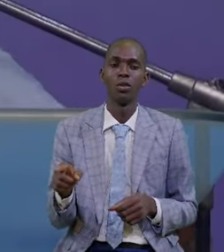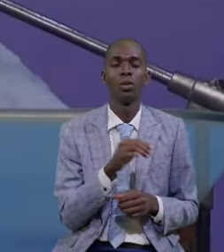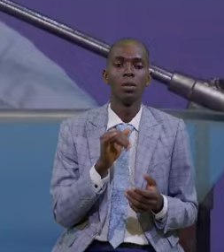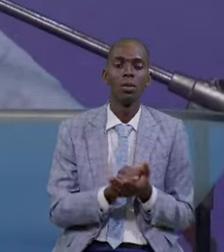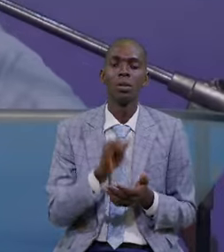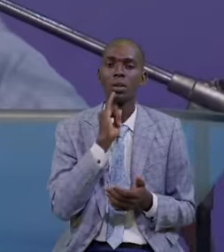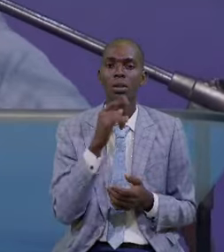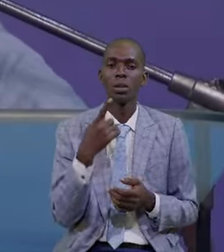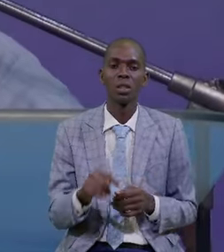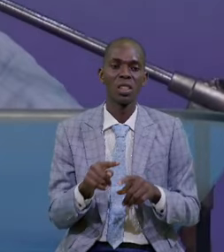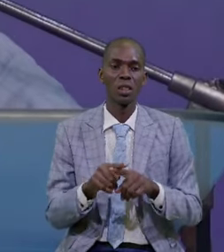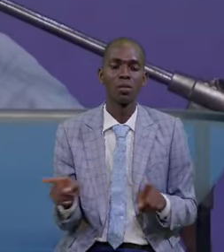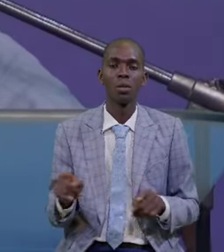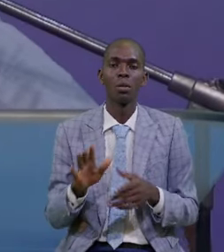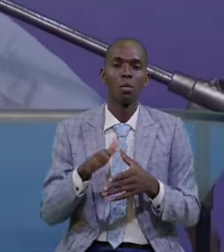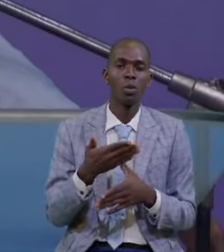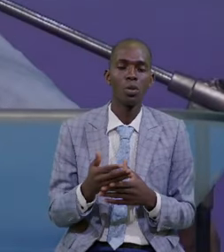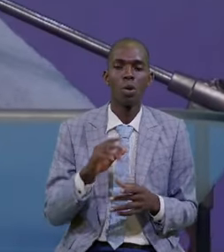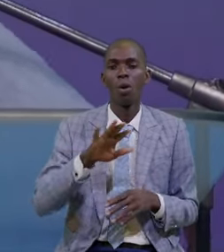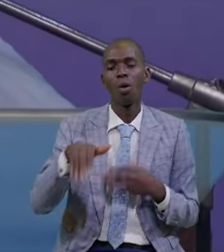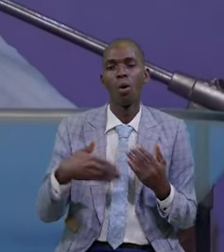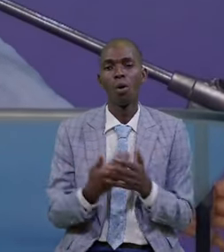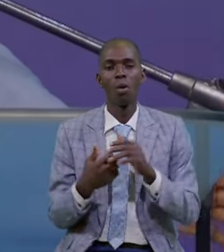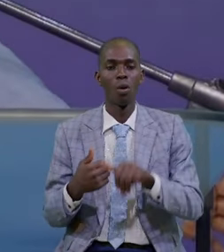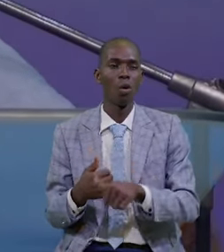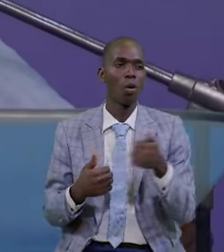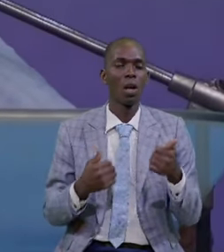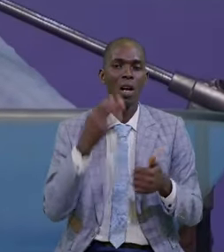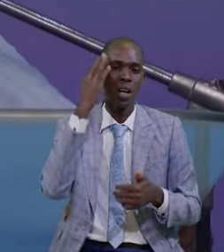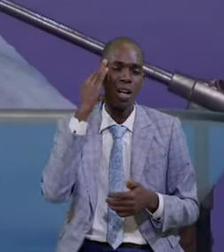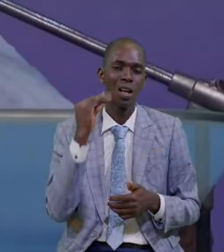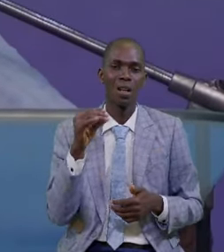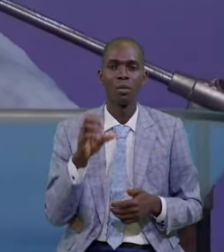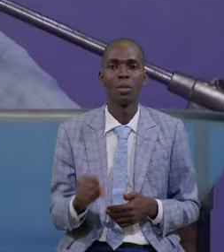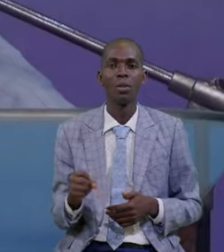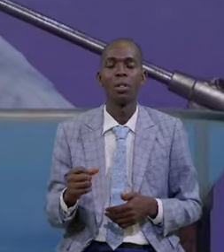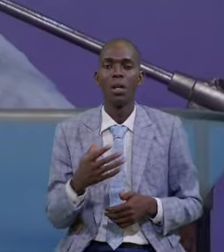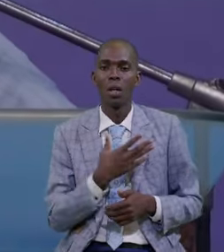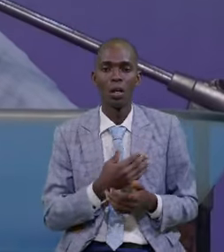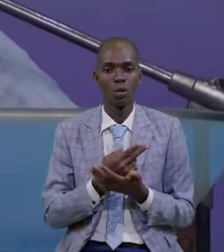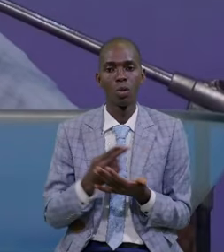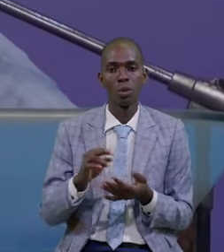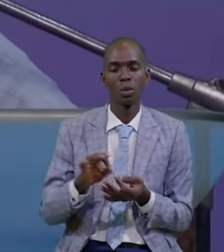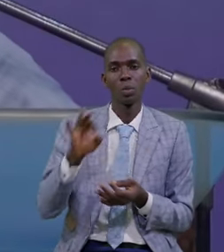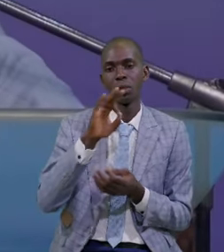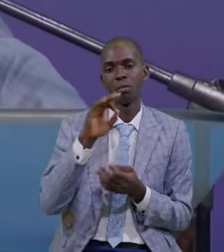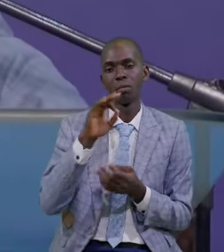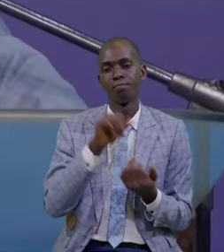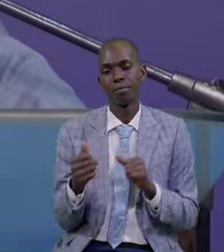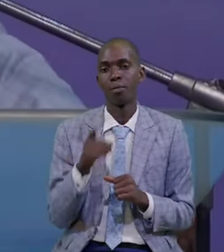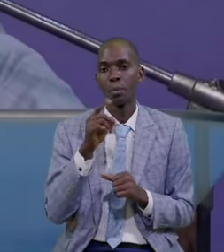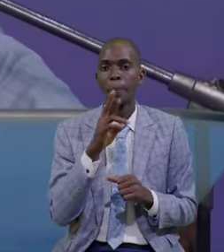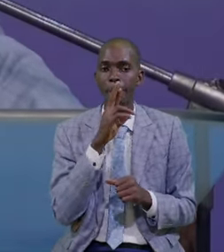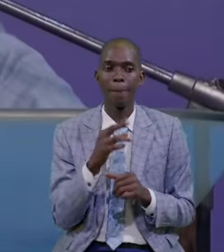difference between all the other experiences and Holy Ghost baptism. You're saved,